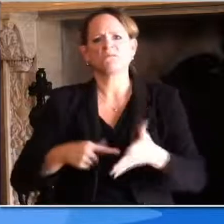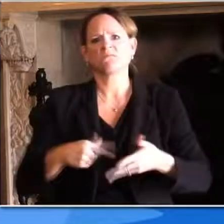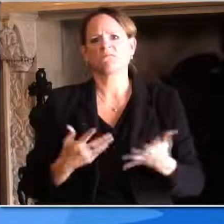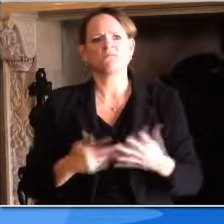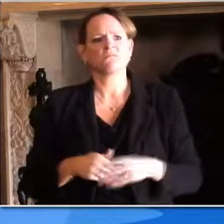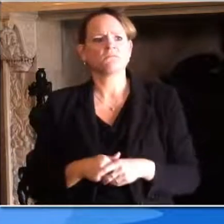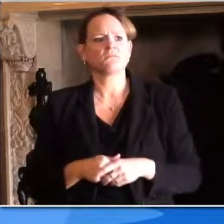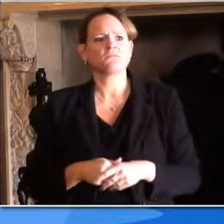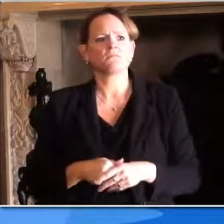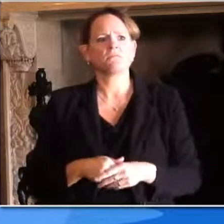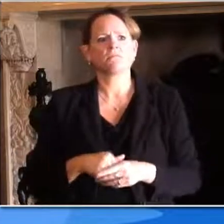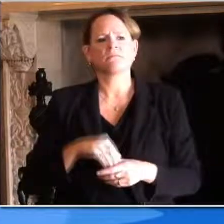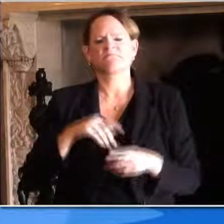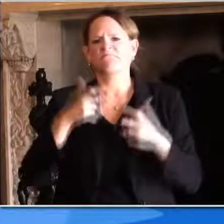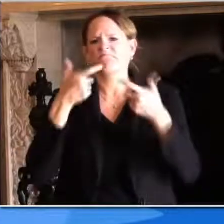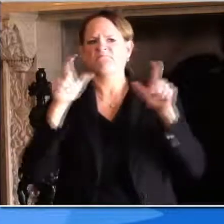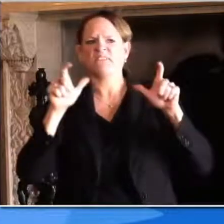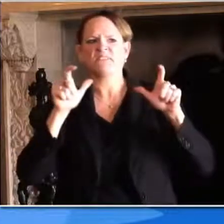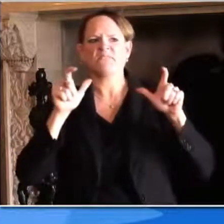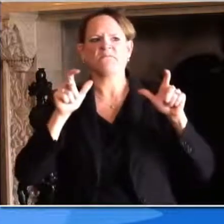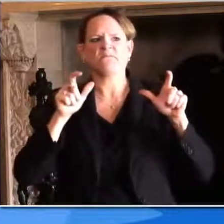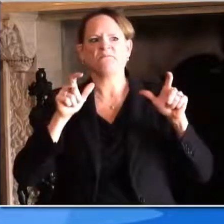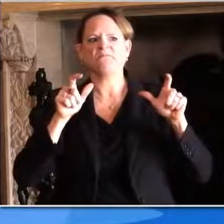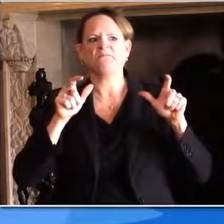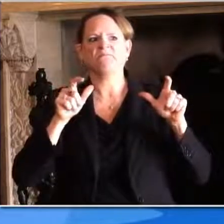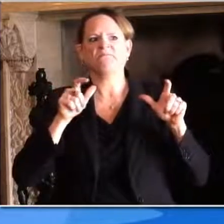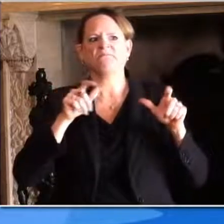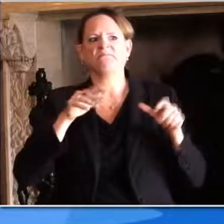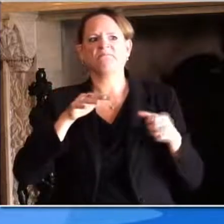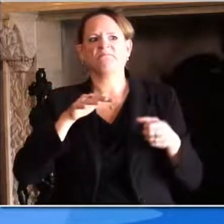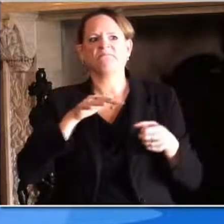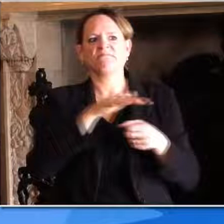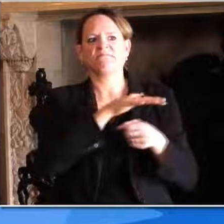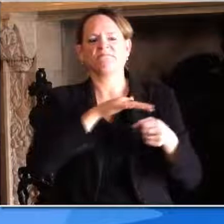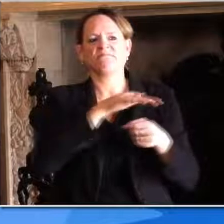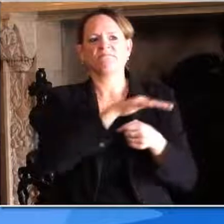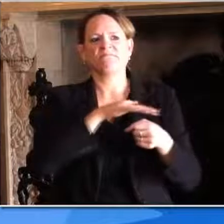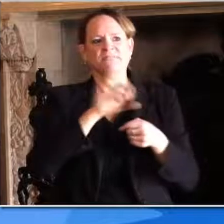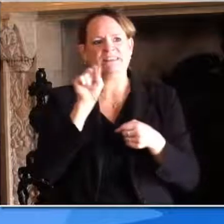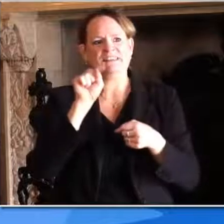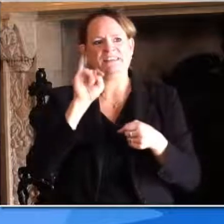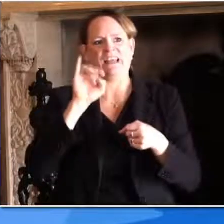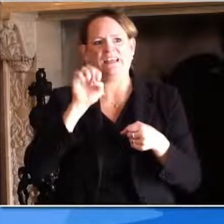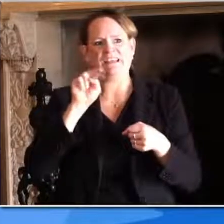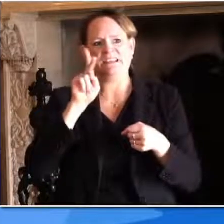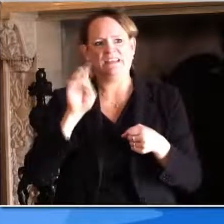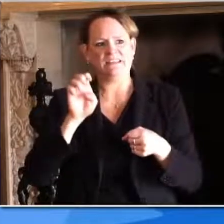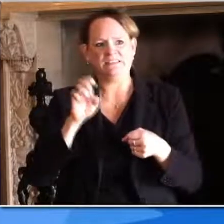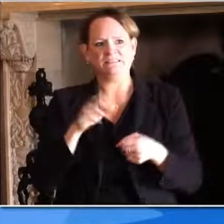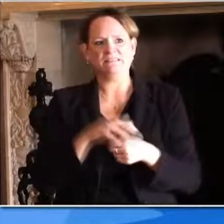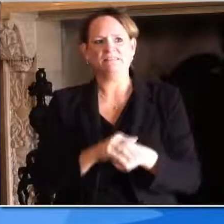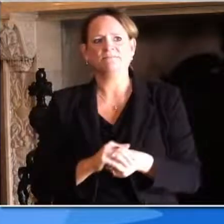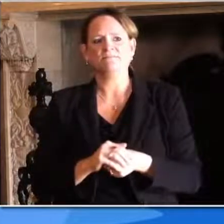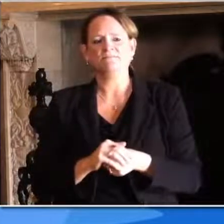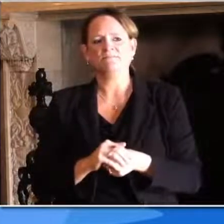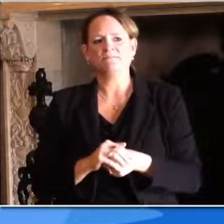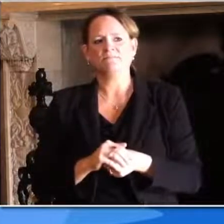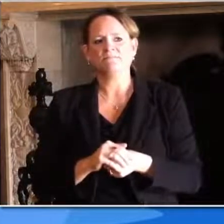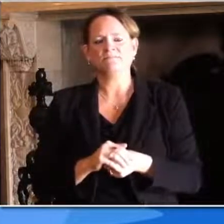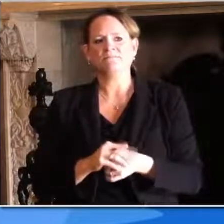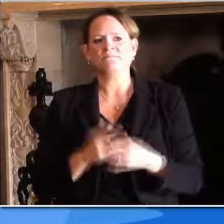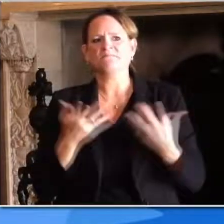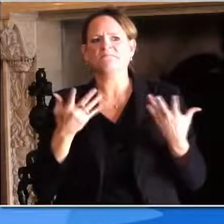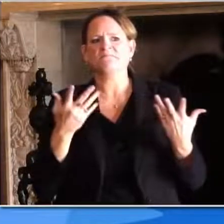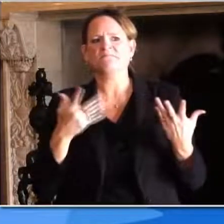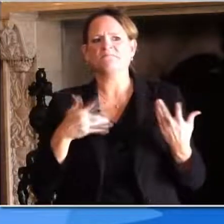Steineke, who are concerned that there is a lack of reliable and clear information in regards